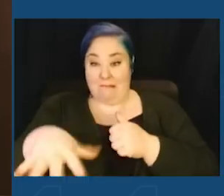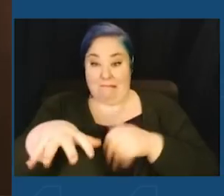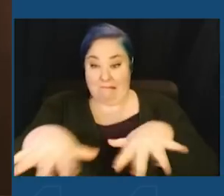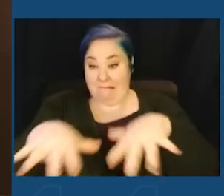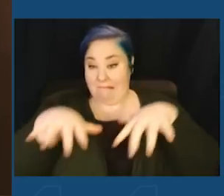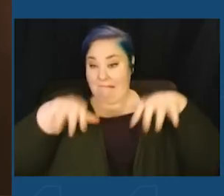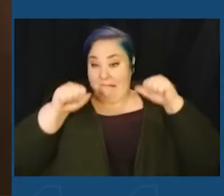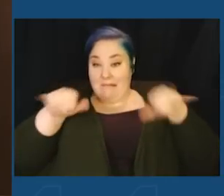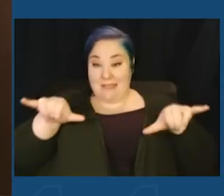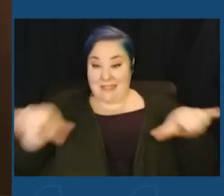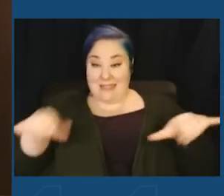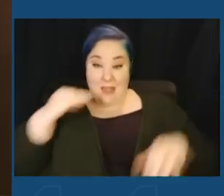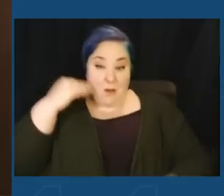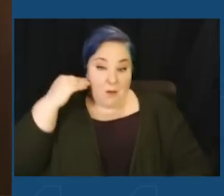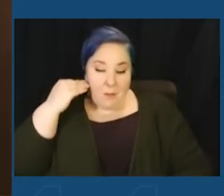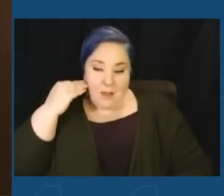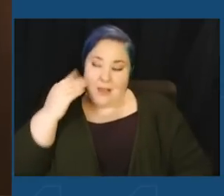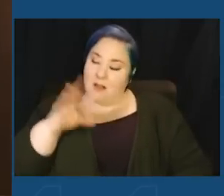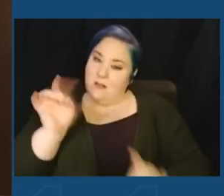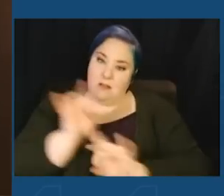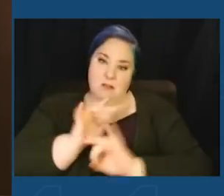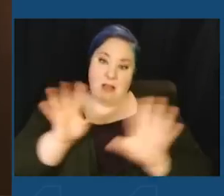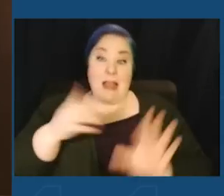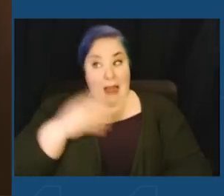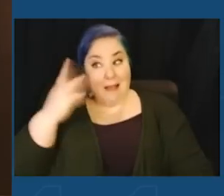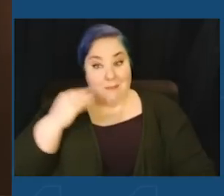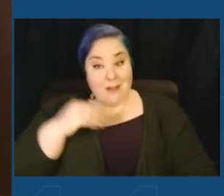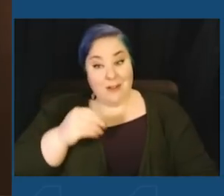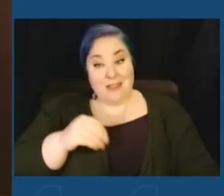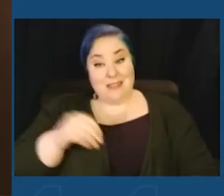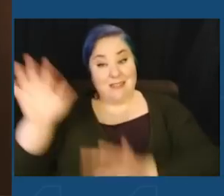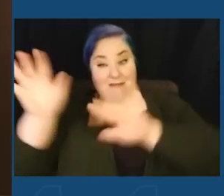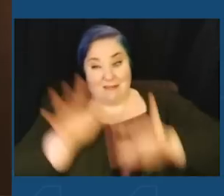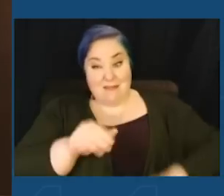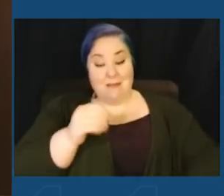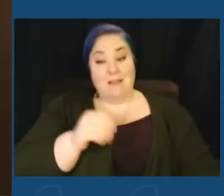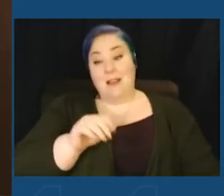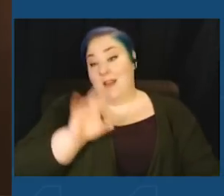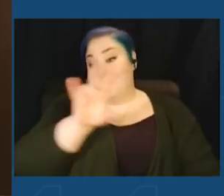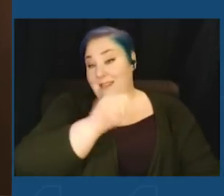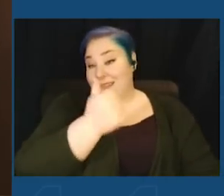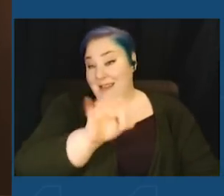seen. And I did live through the blizzard of '77. So thank you for all the work that they're doing. Thank you.